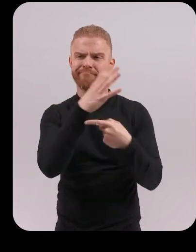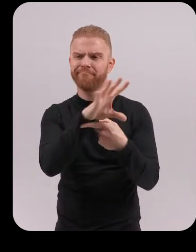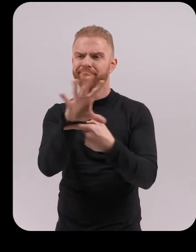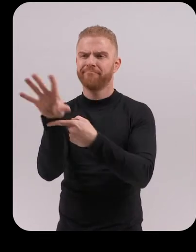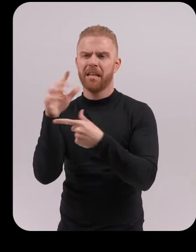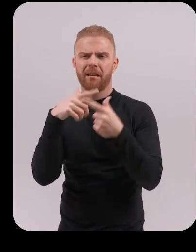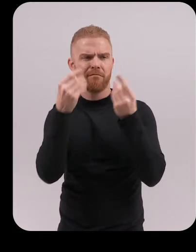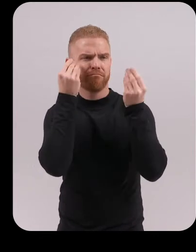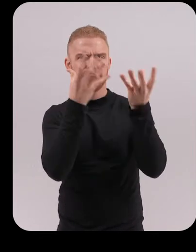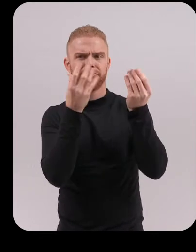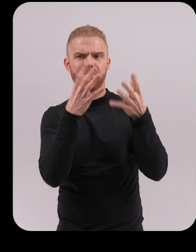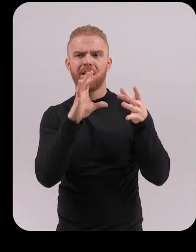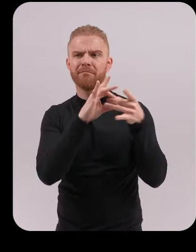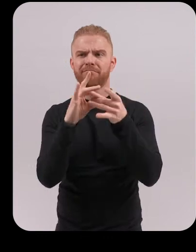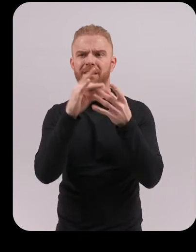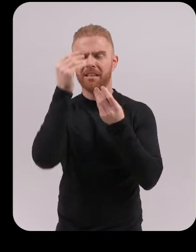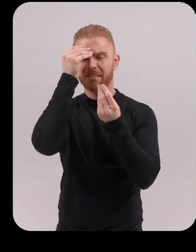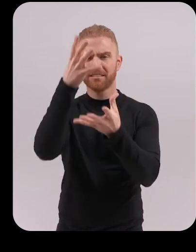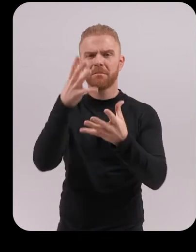information.